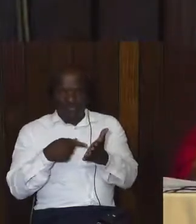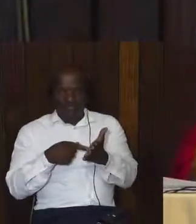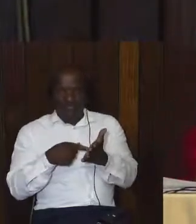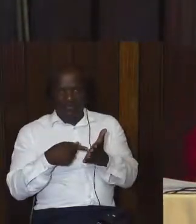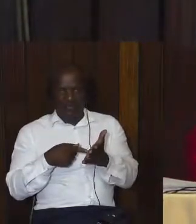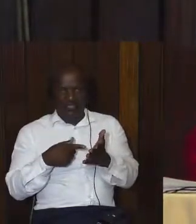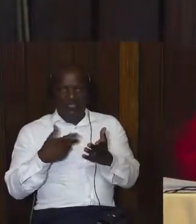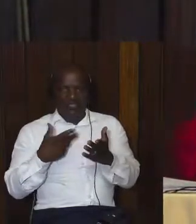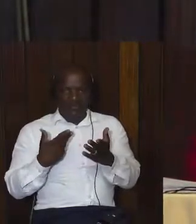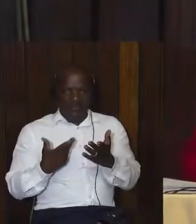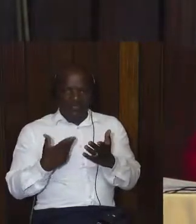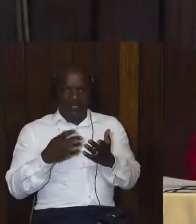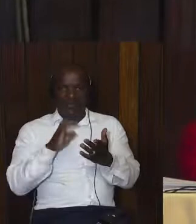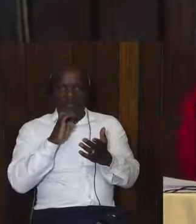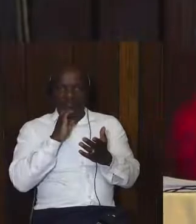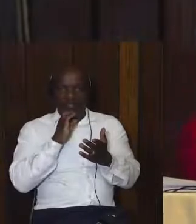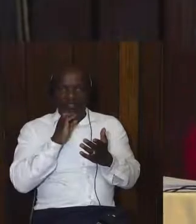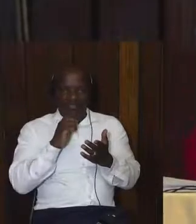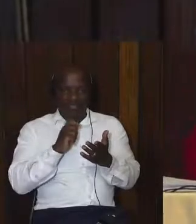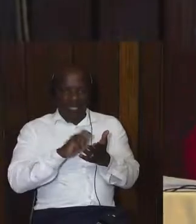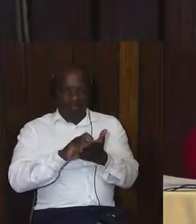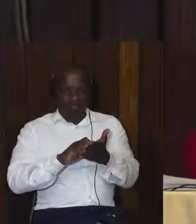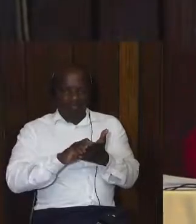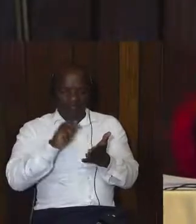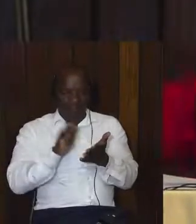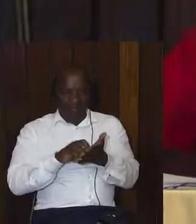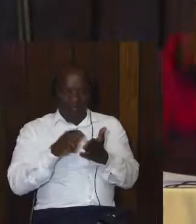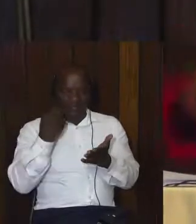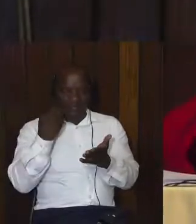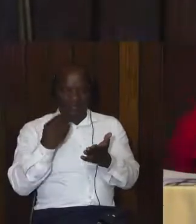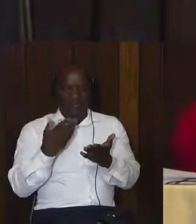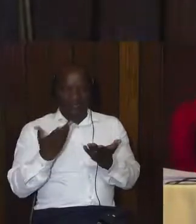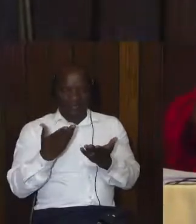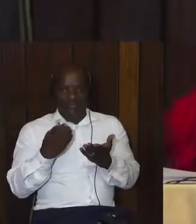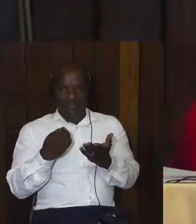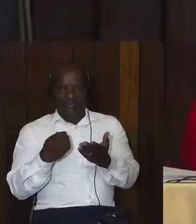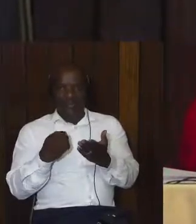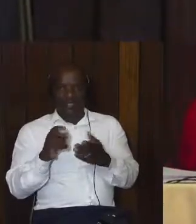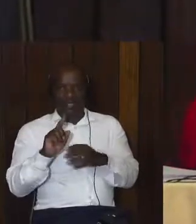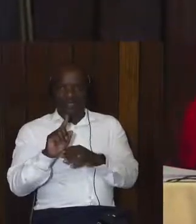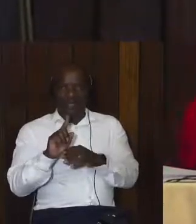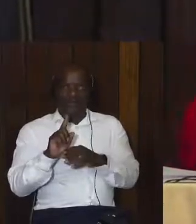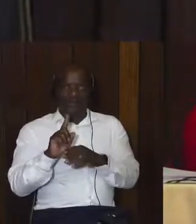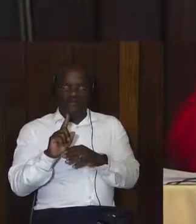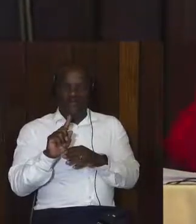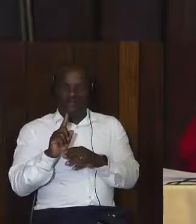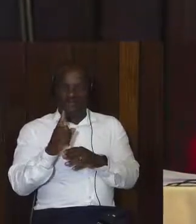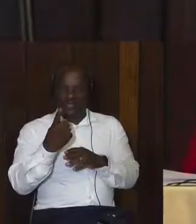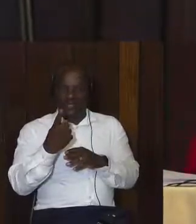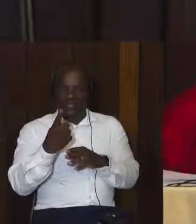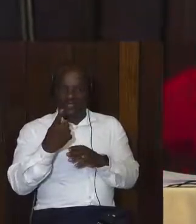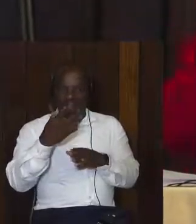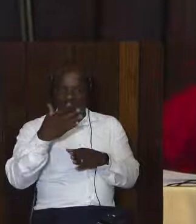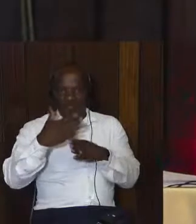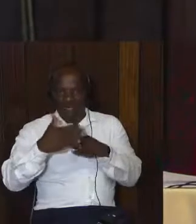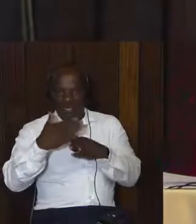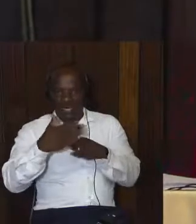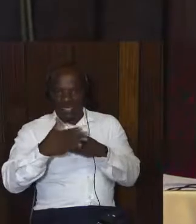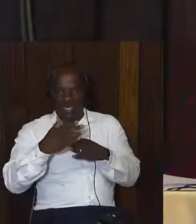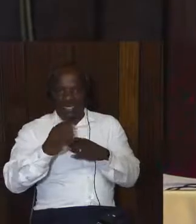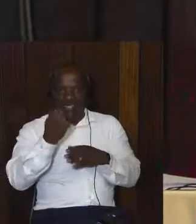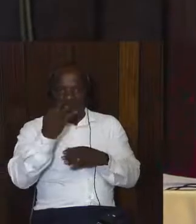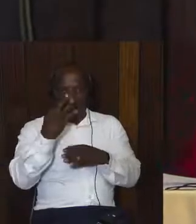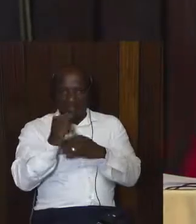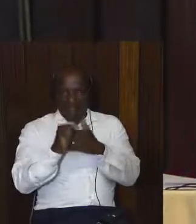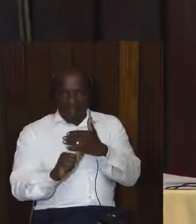to get concurrency from the minister, and you got that. That is why you told us by the end of the first quarter, you would have